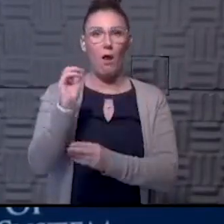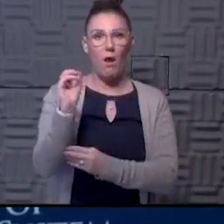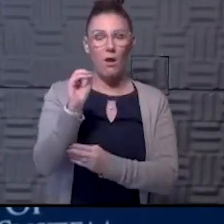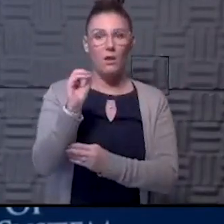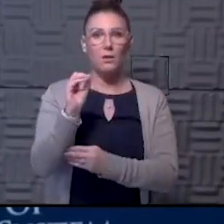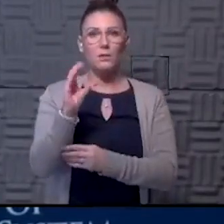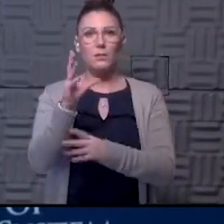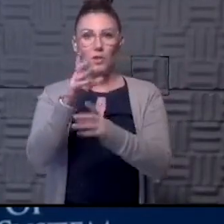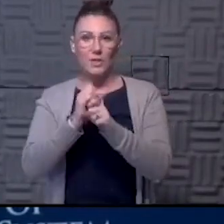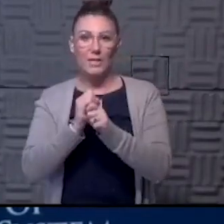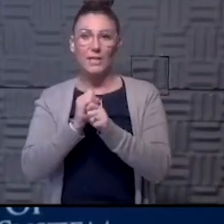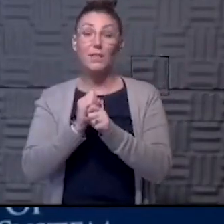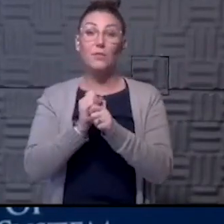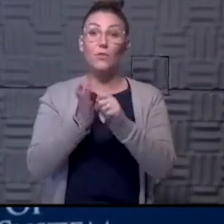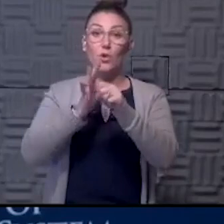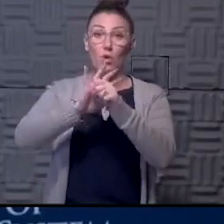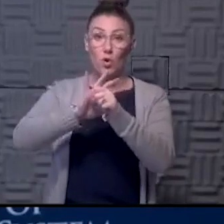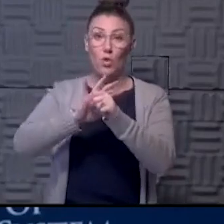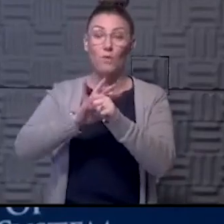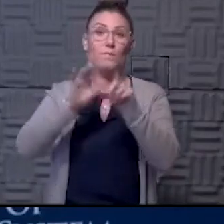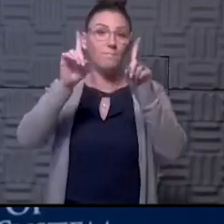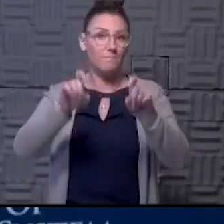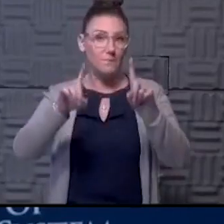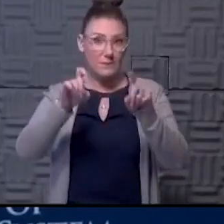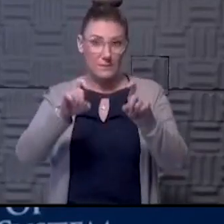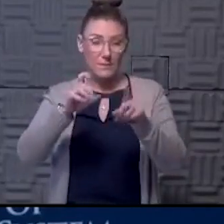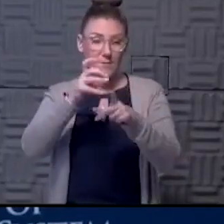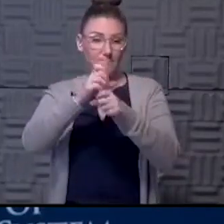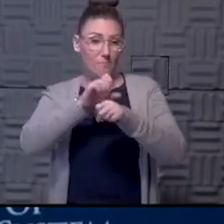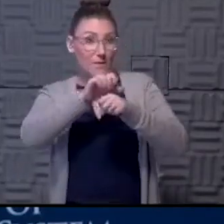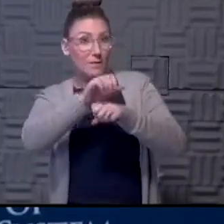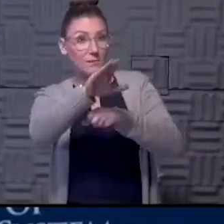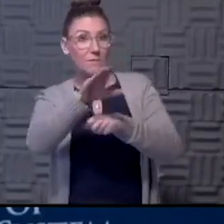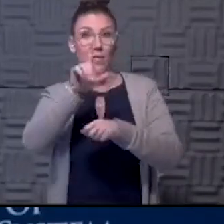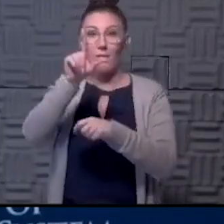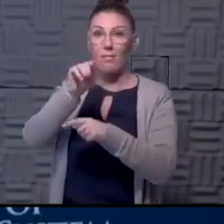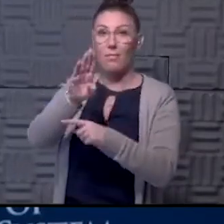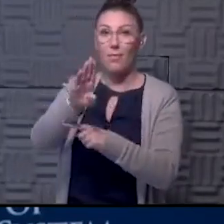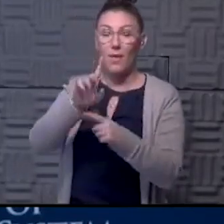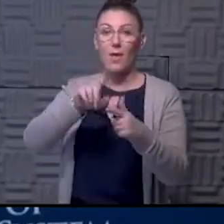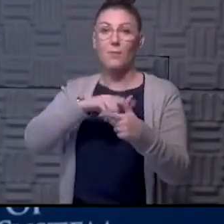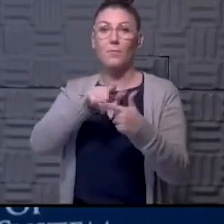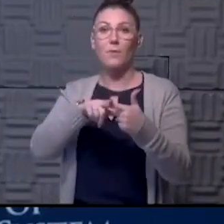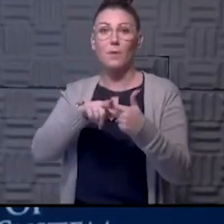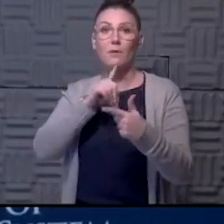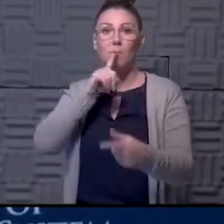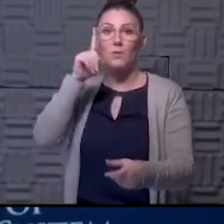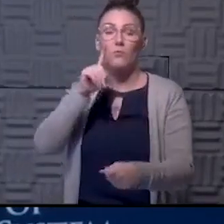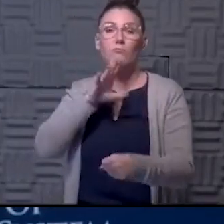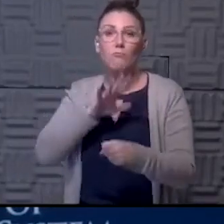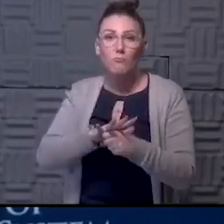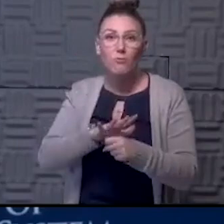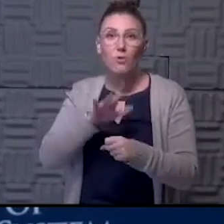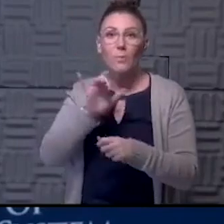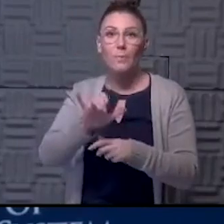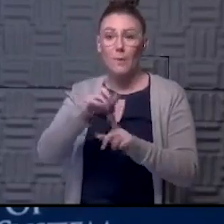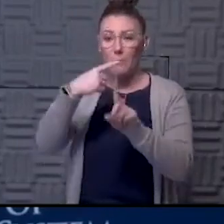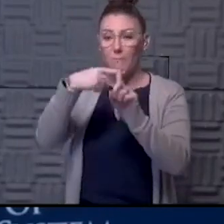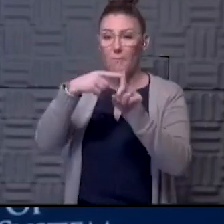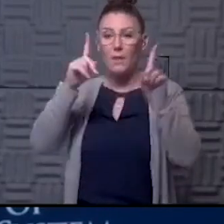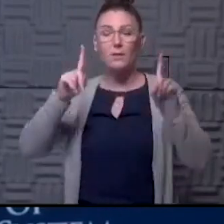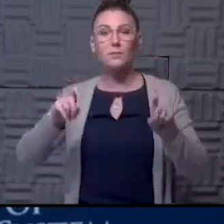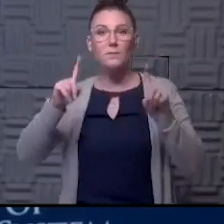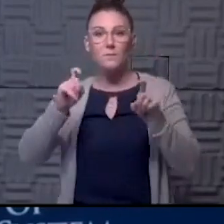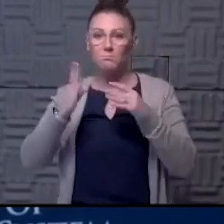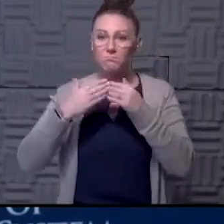get the COVID test taken, and sent to the lab. Once we get that confirmatory positive COVID test, then they